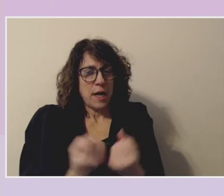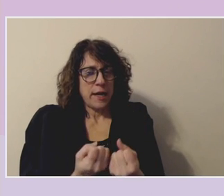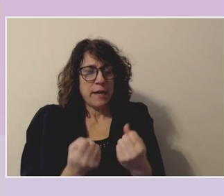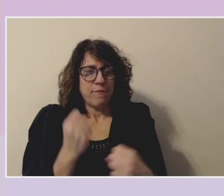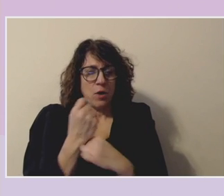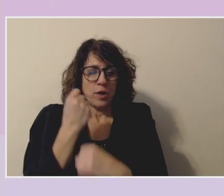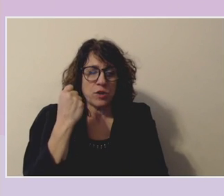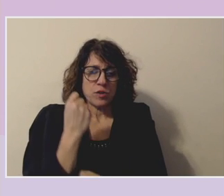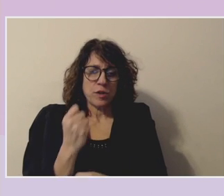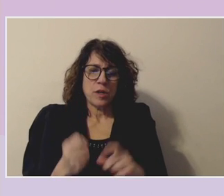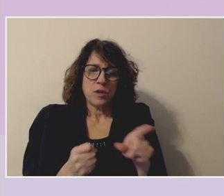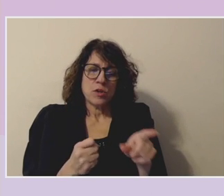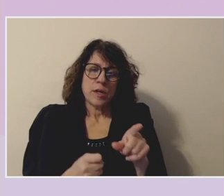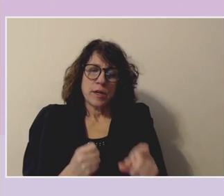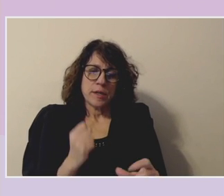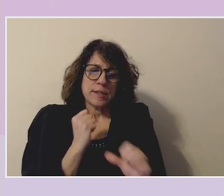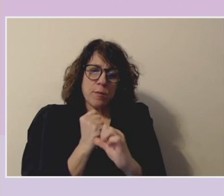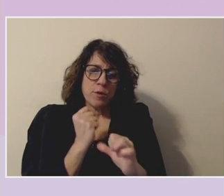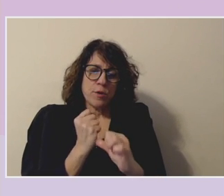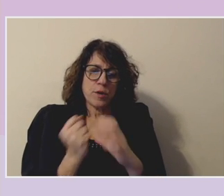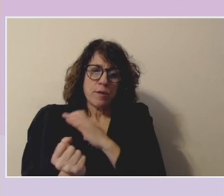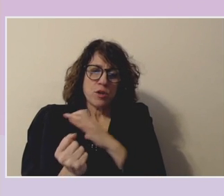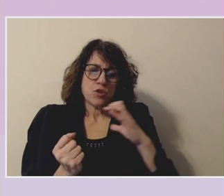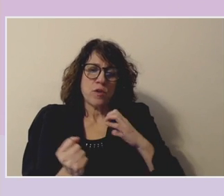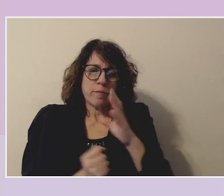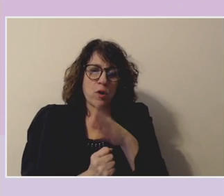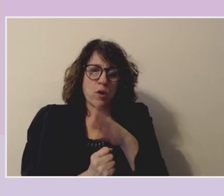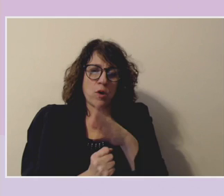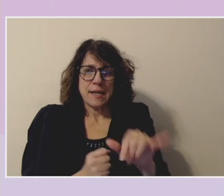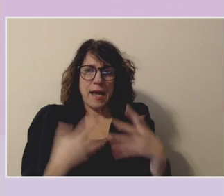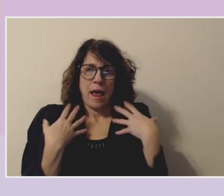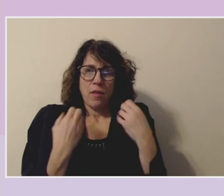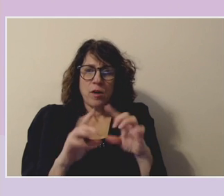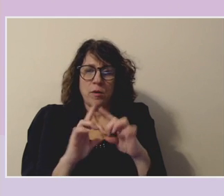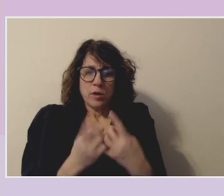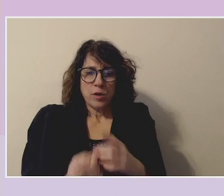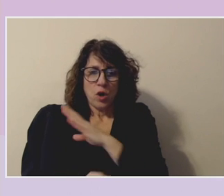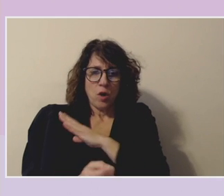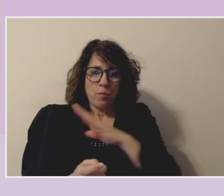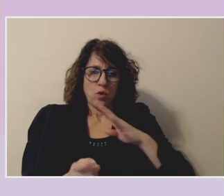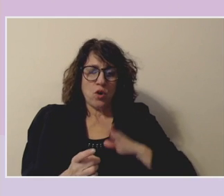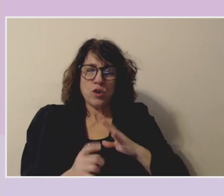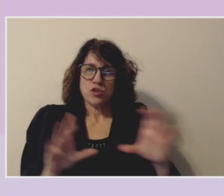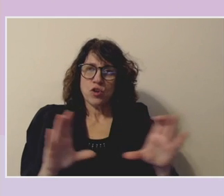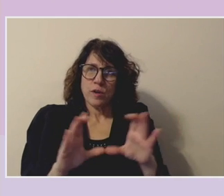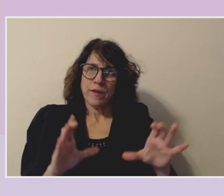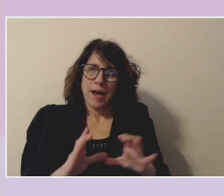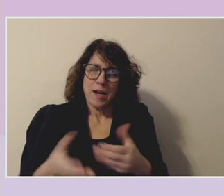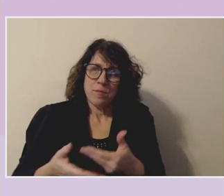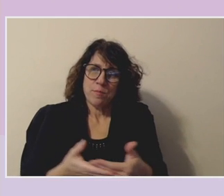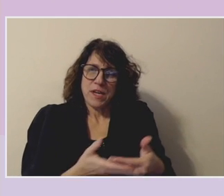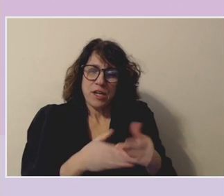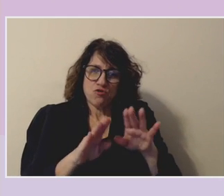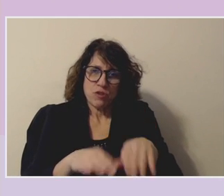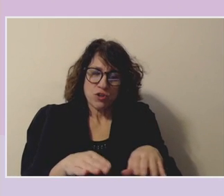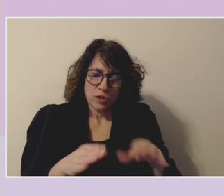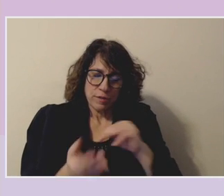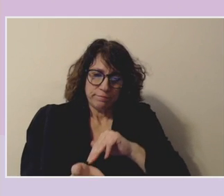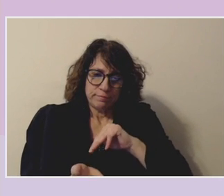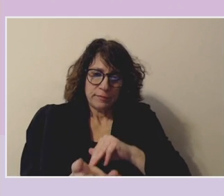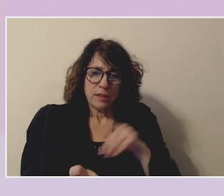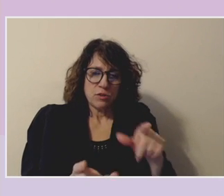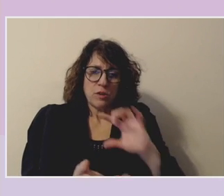Baltimore City Health Department. A board-certified pediatrician, Dr. Taylor is a graduate of